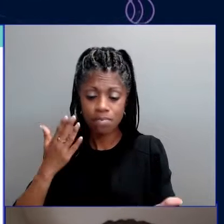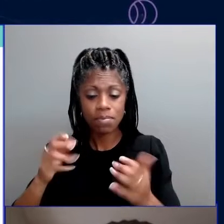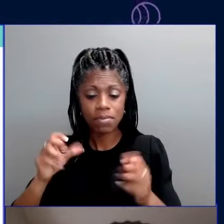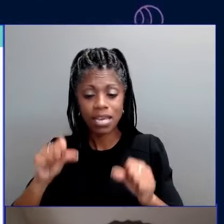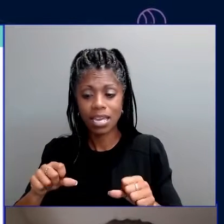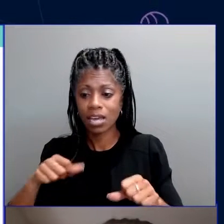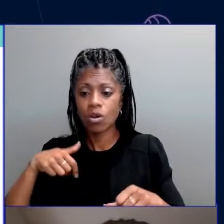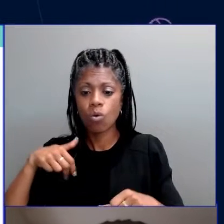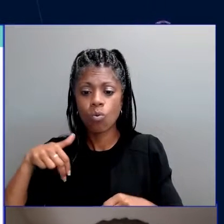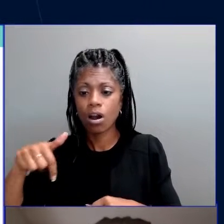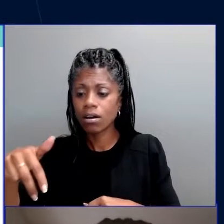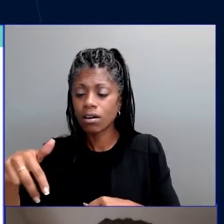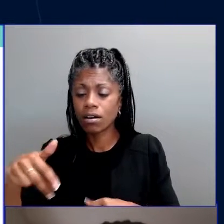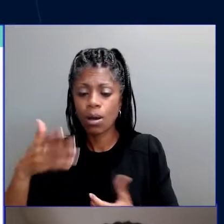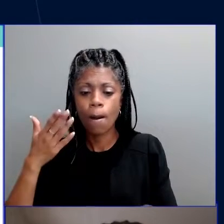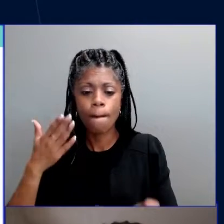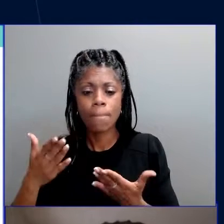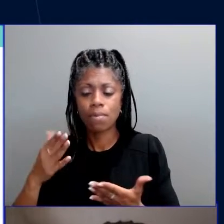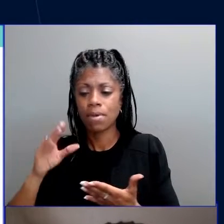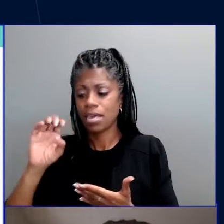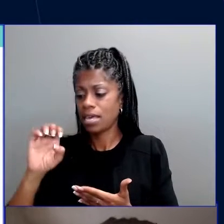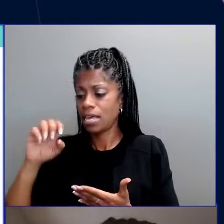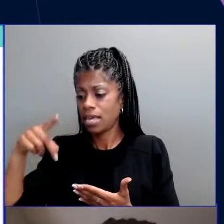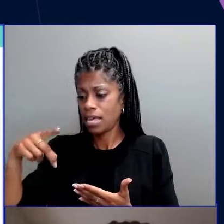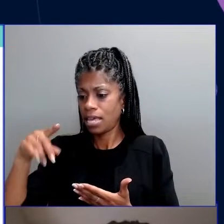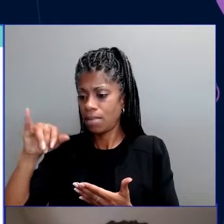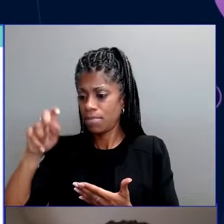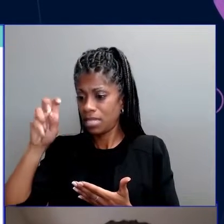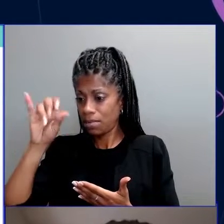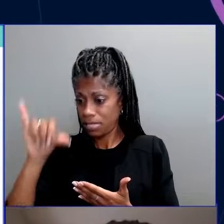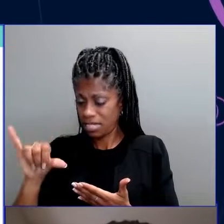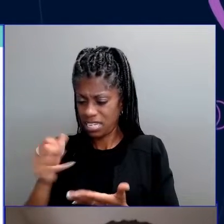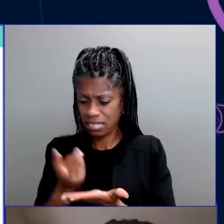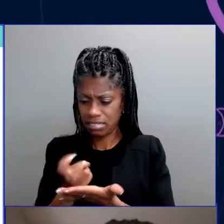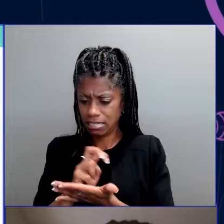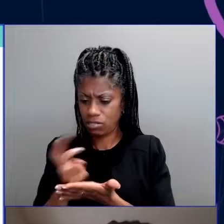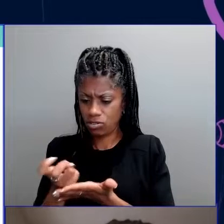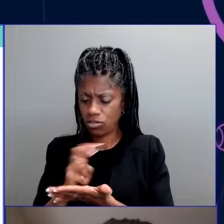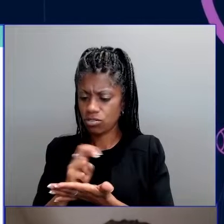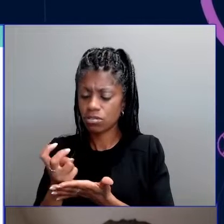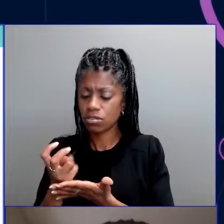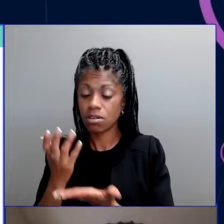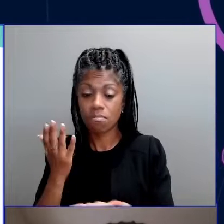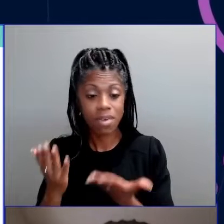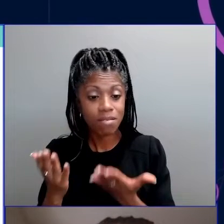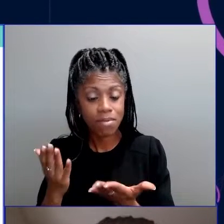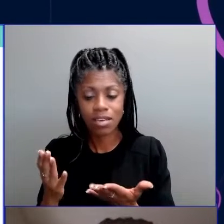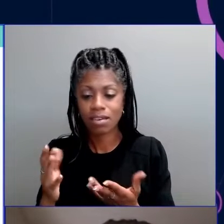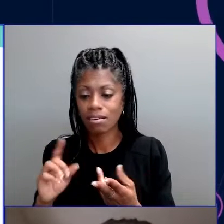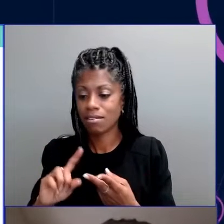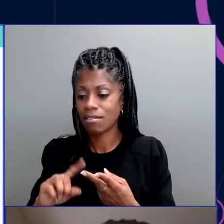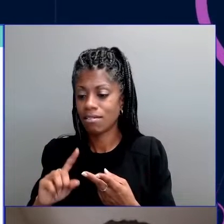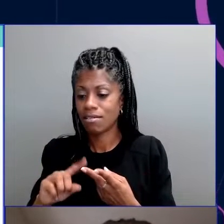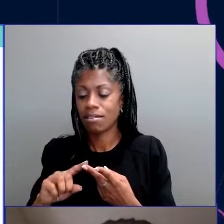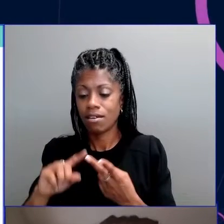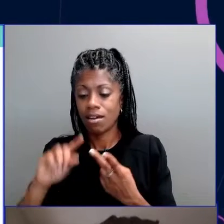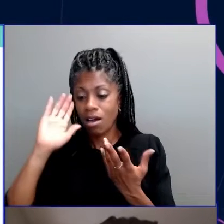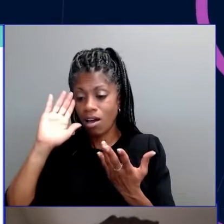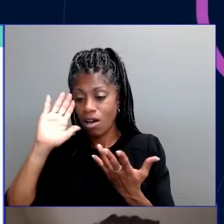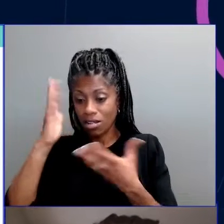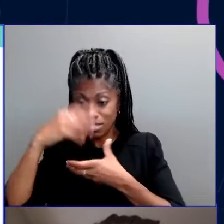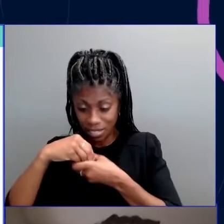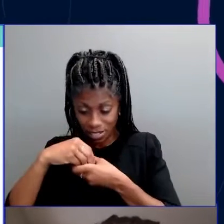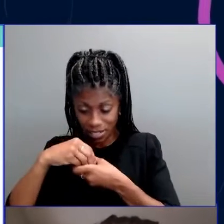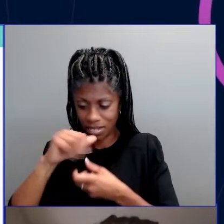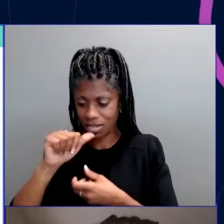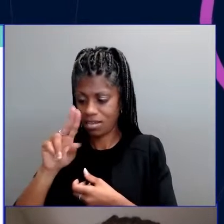tick and whose bodies move in unconventional ways. Autistic people who have dreamed and created new